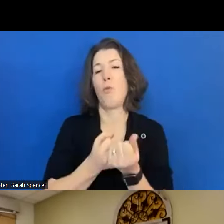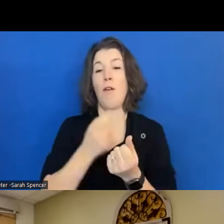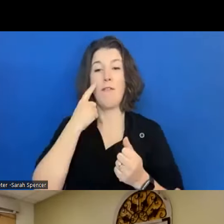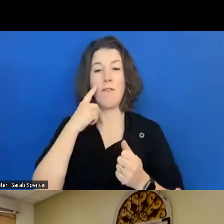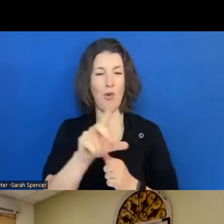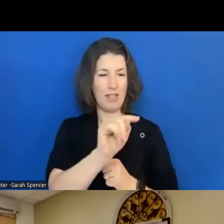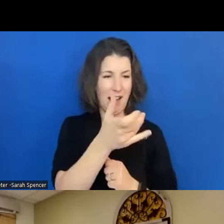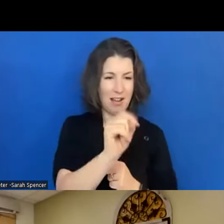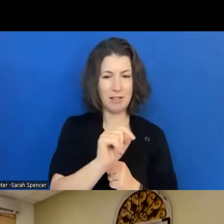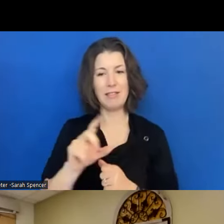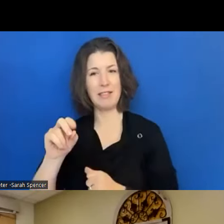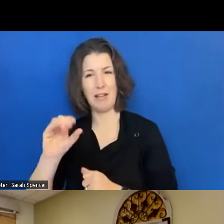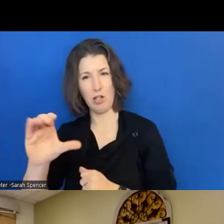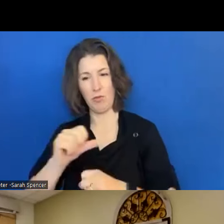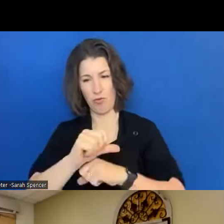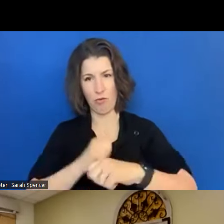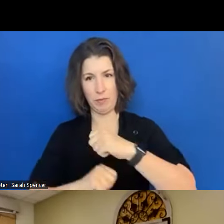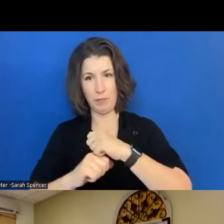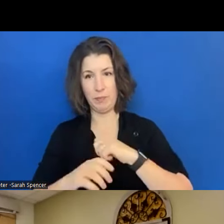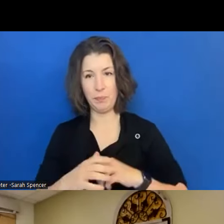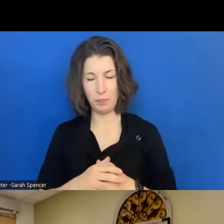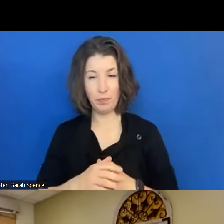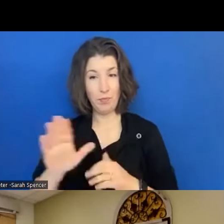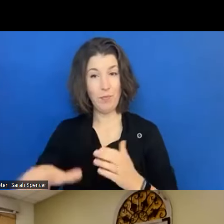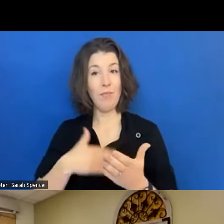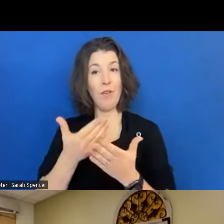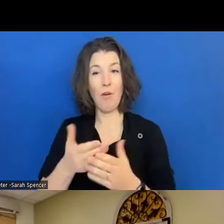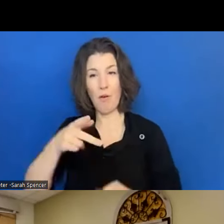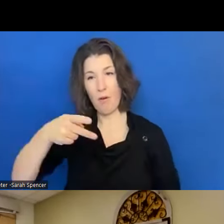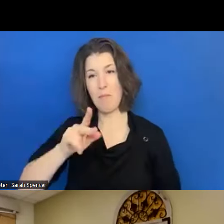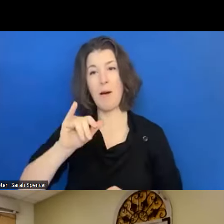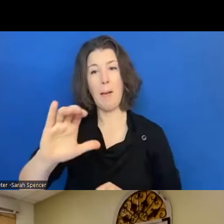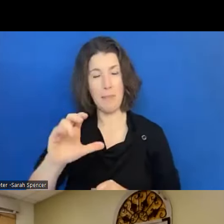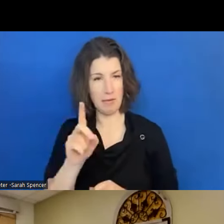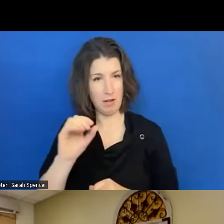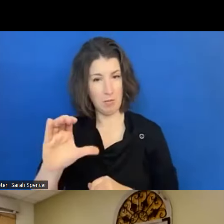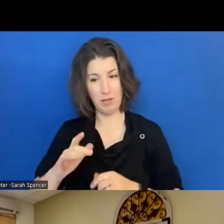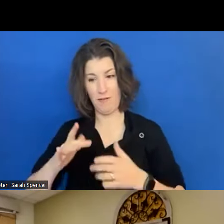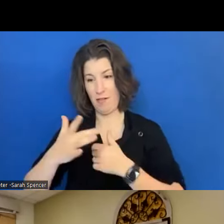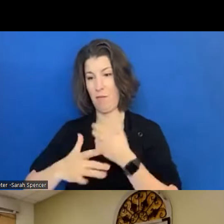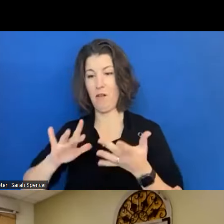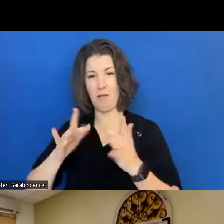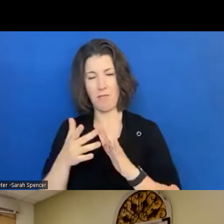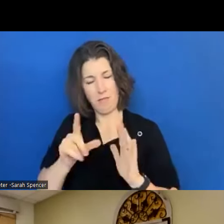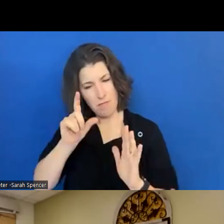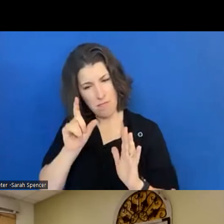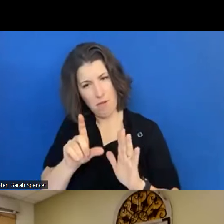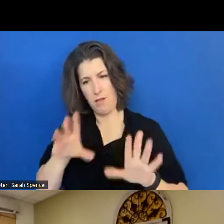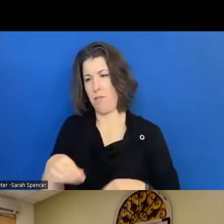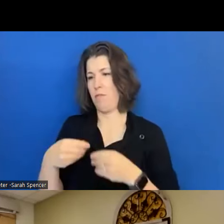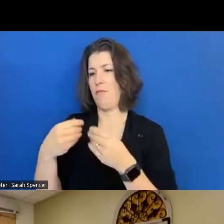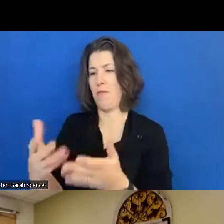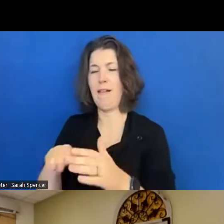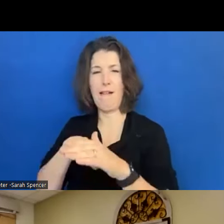structure. All public-facing documents available on the internet must be accessible to